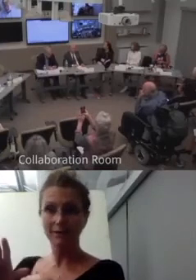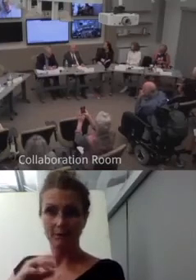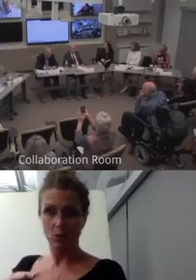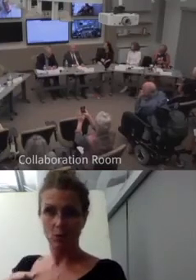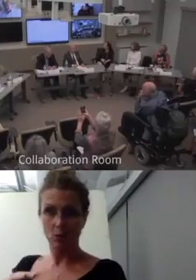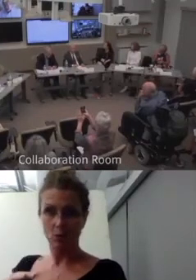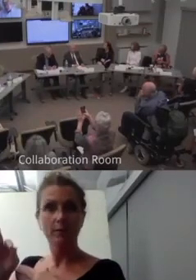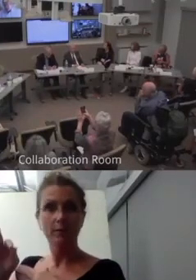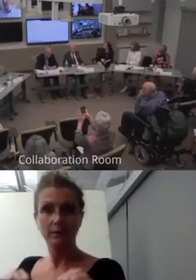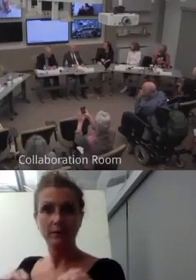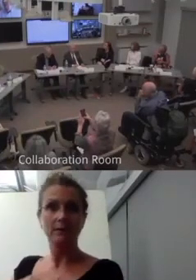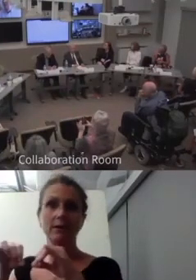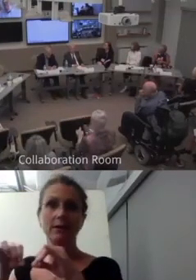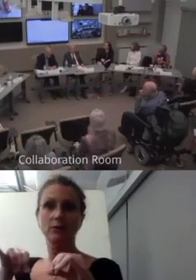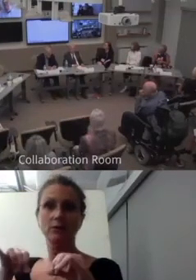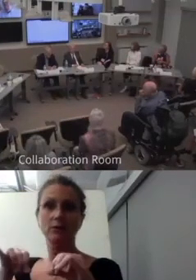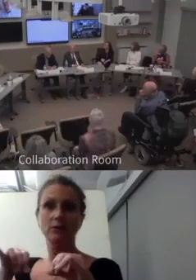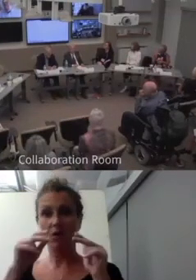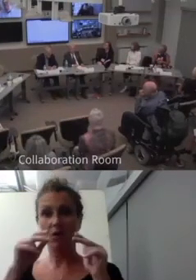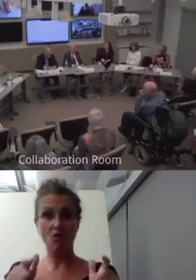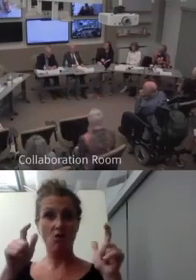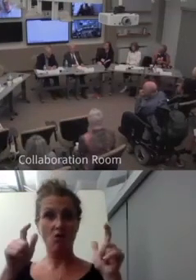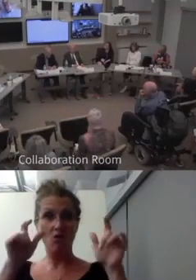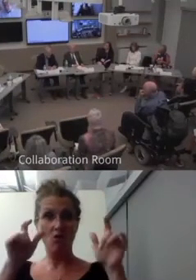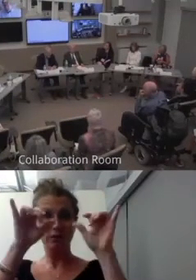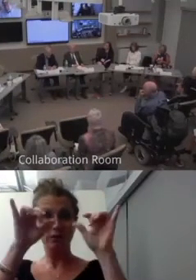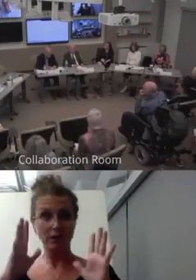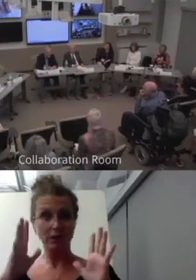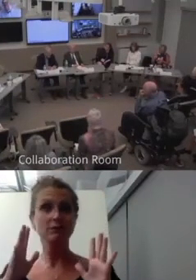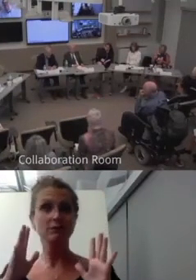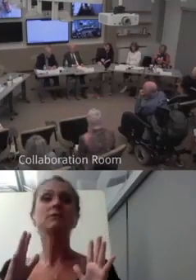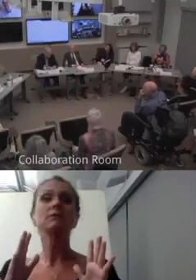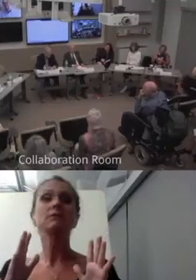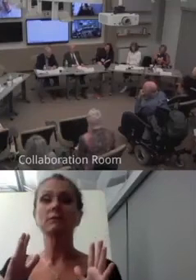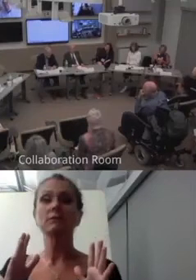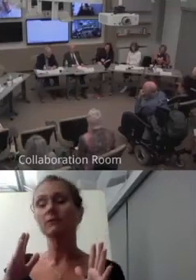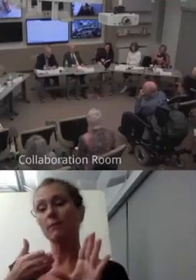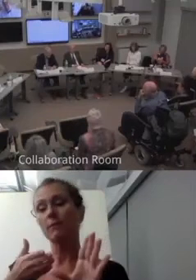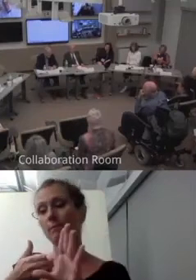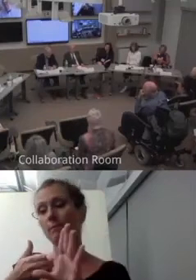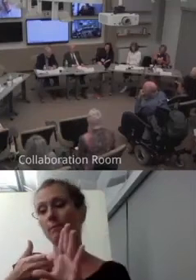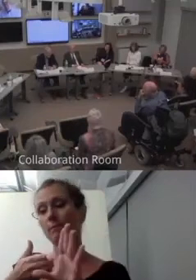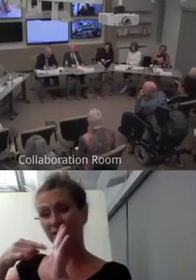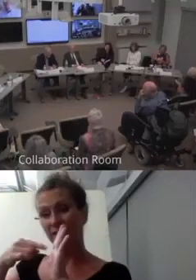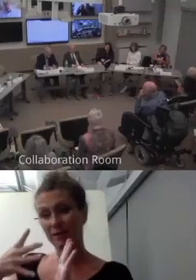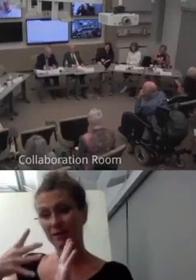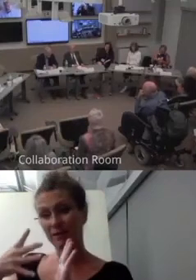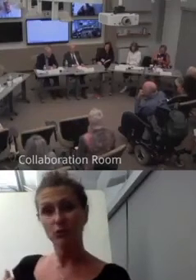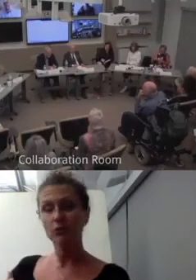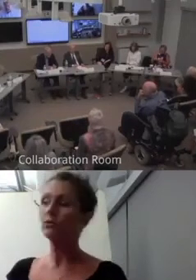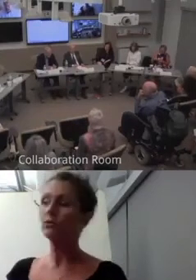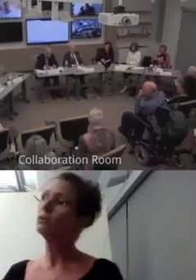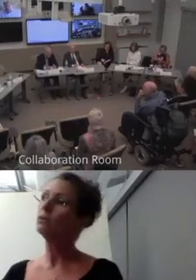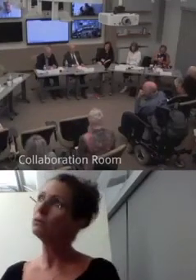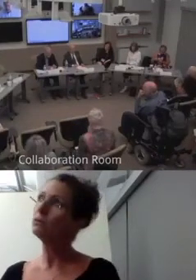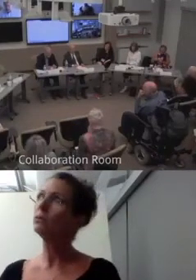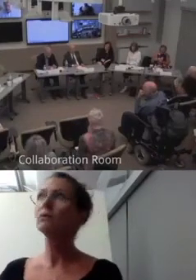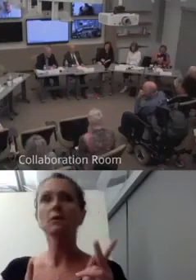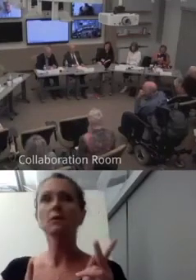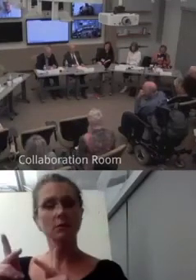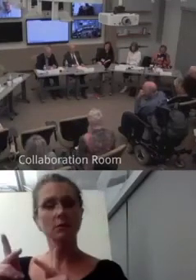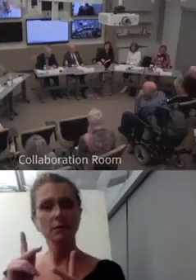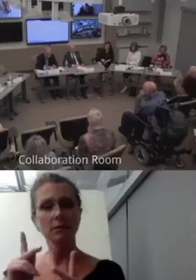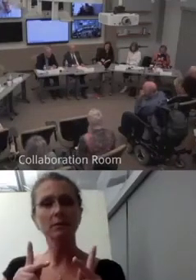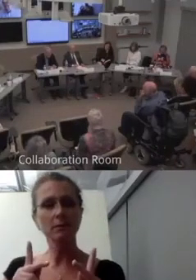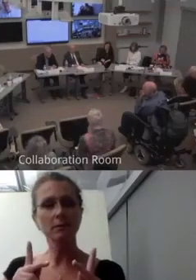had professional investigators, we had persons who operated our website to provide